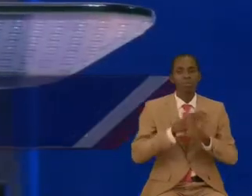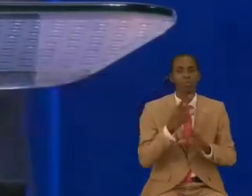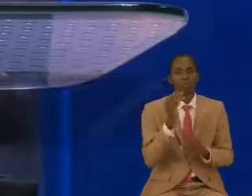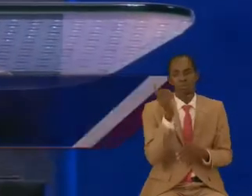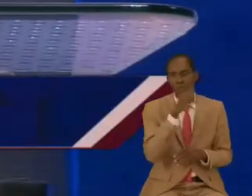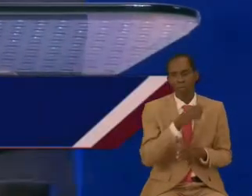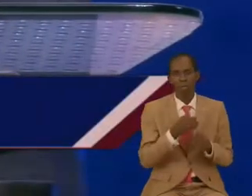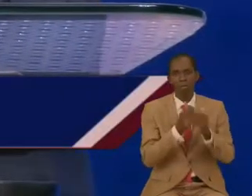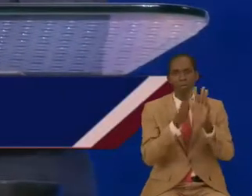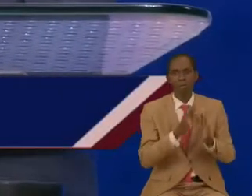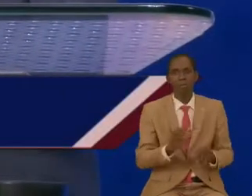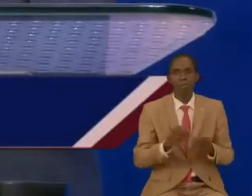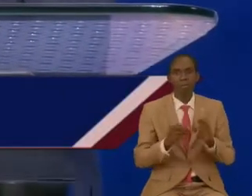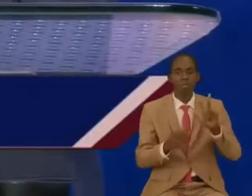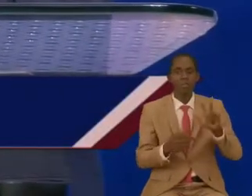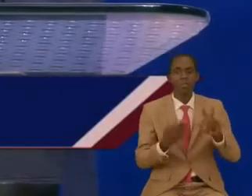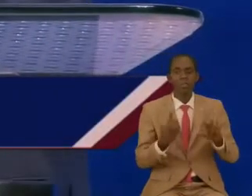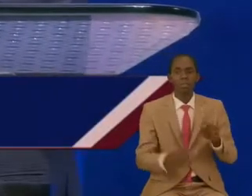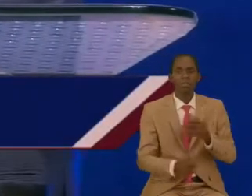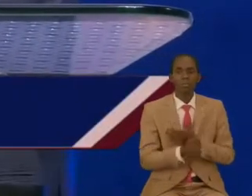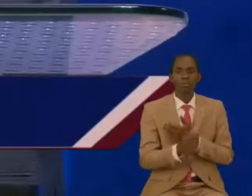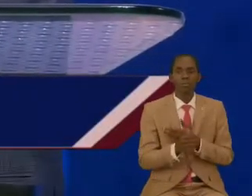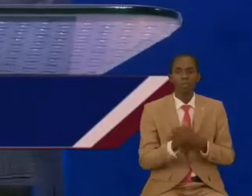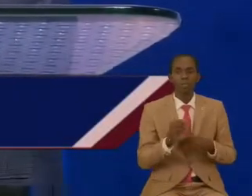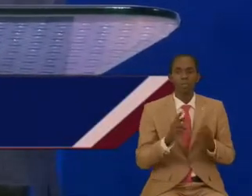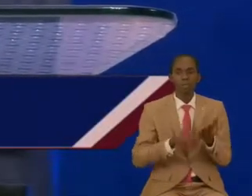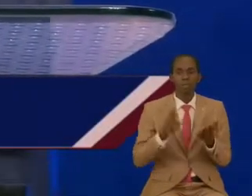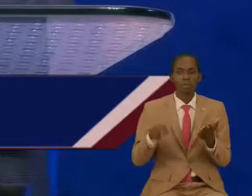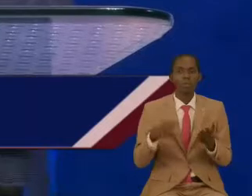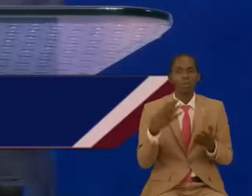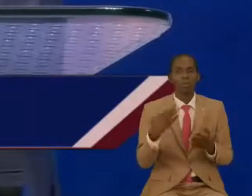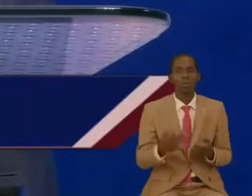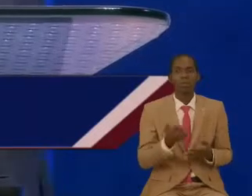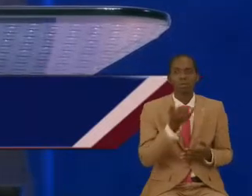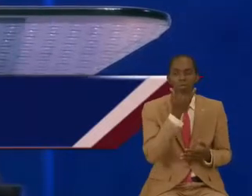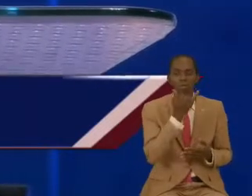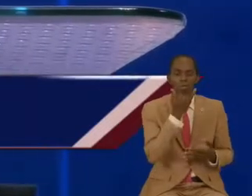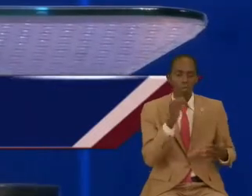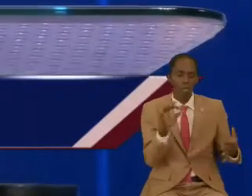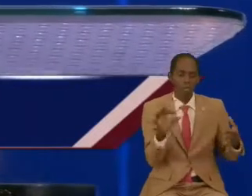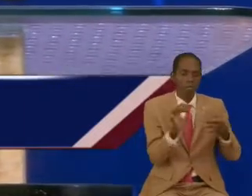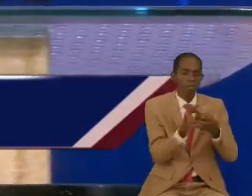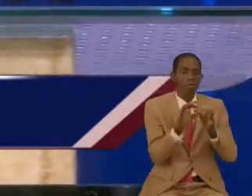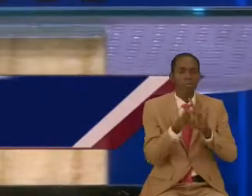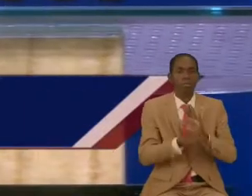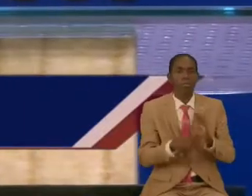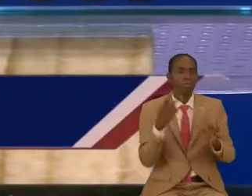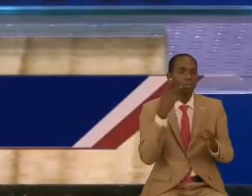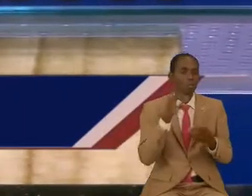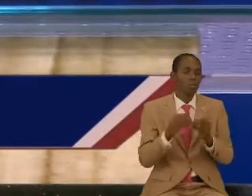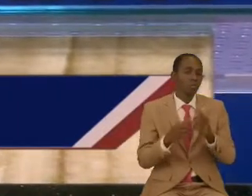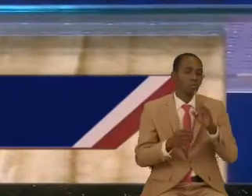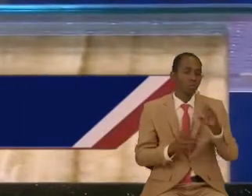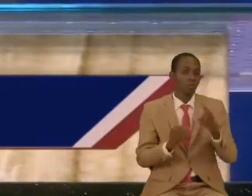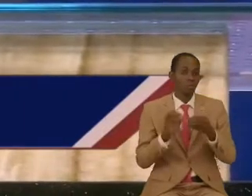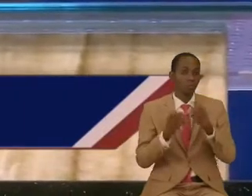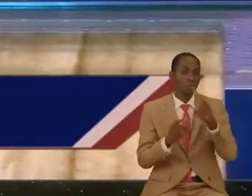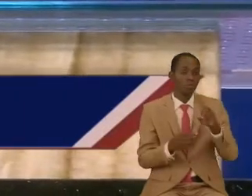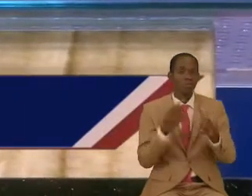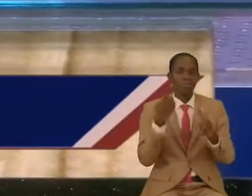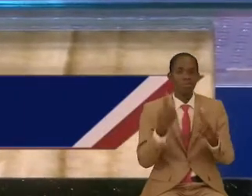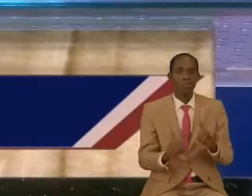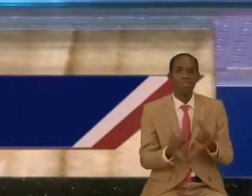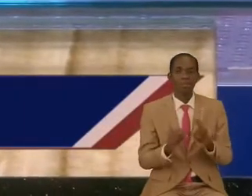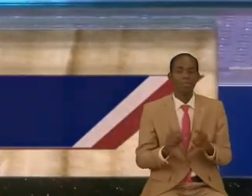fatal consequence of faulty attachment. Look at number one there. Number one is the